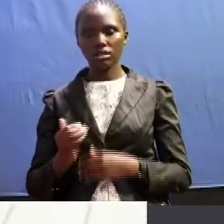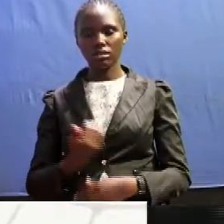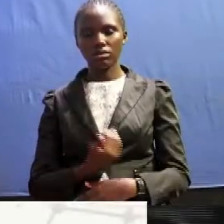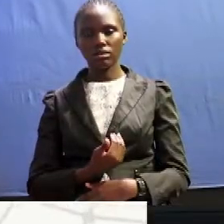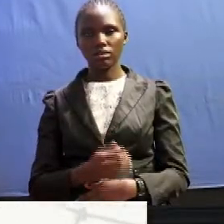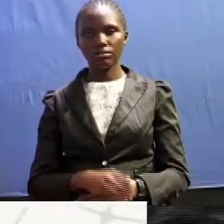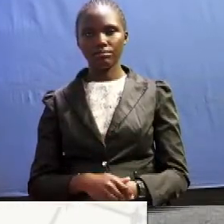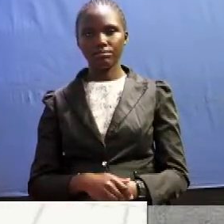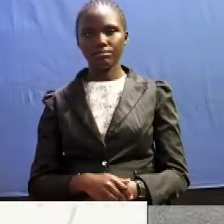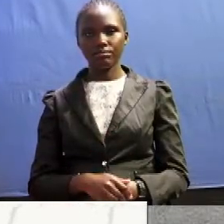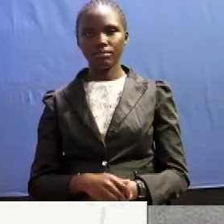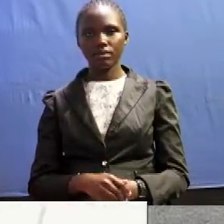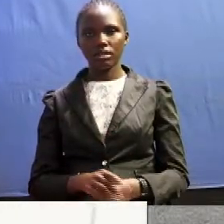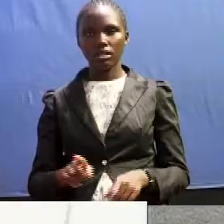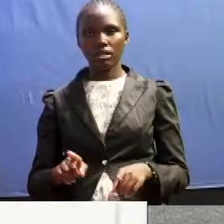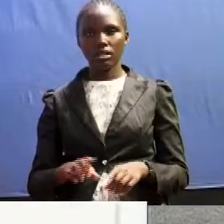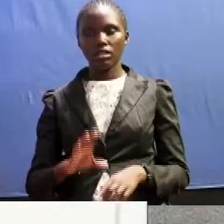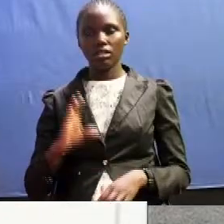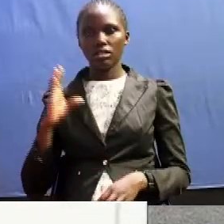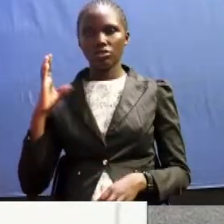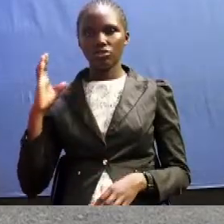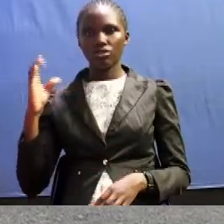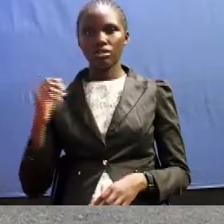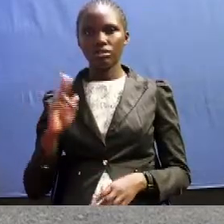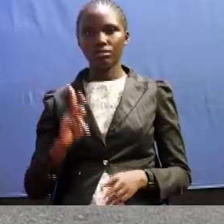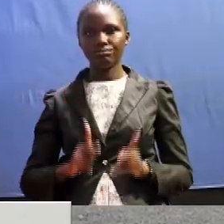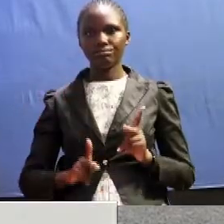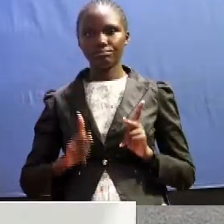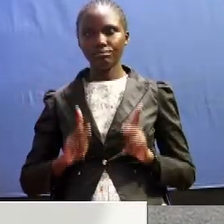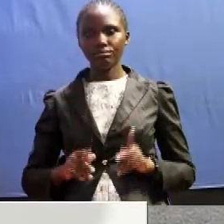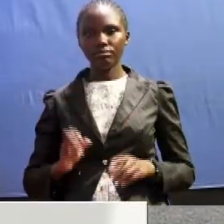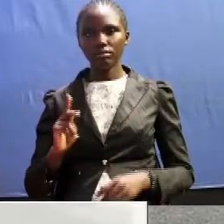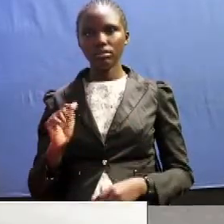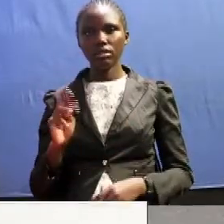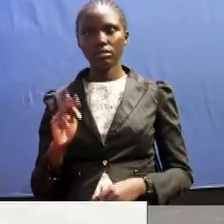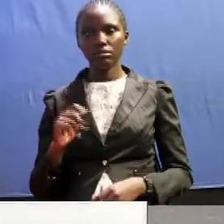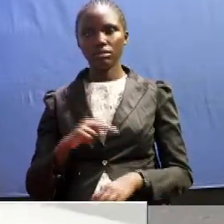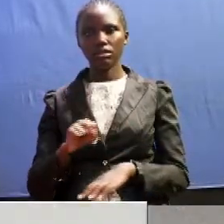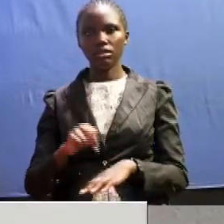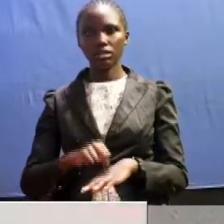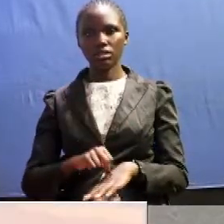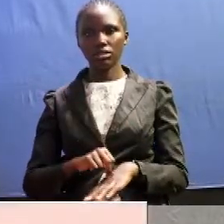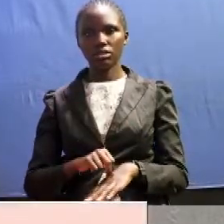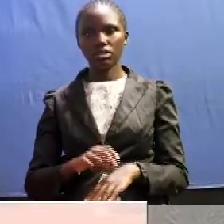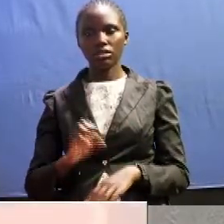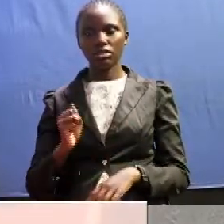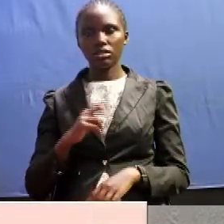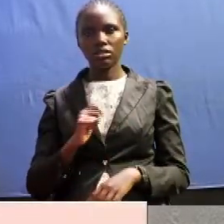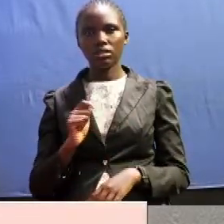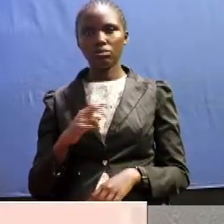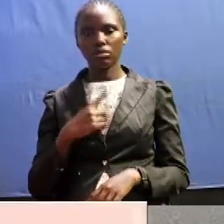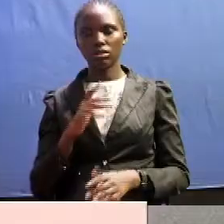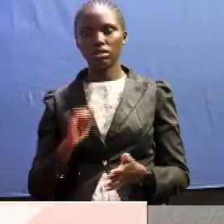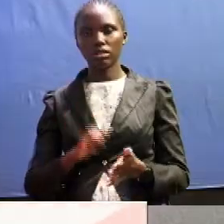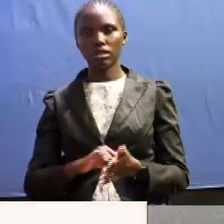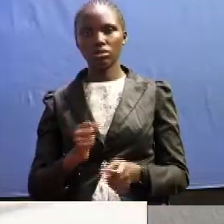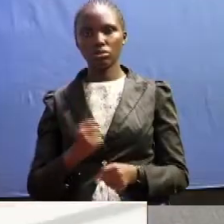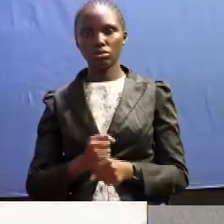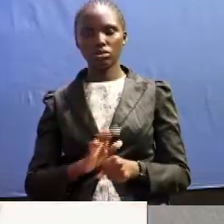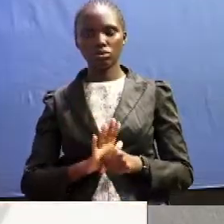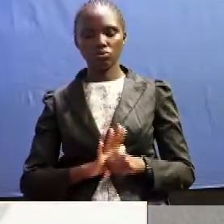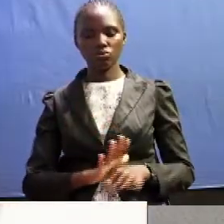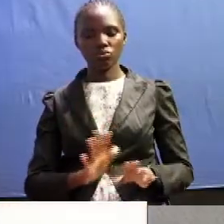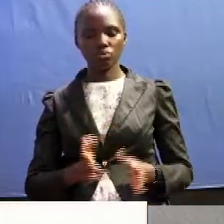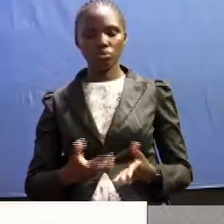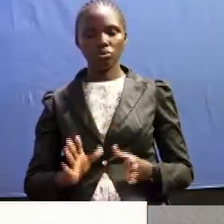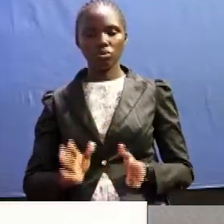this country. The chairperson of the Budget and Appropriations Committee of the National Assembly, Samuel Atandi, in his submissions emphasized the